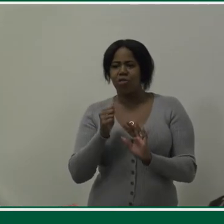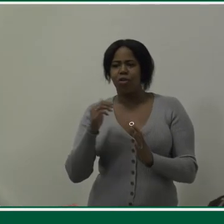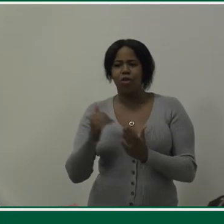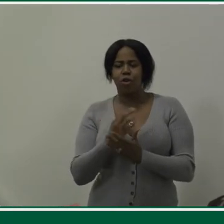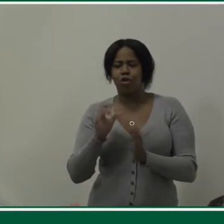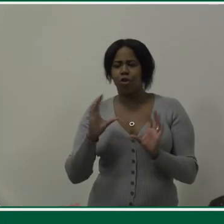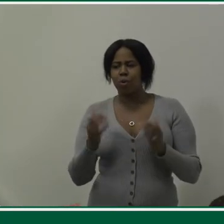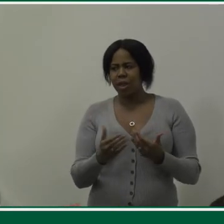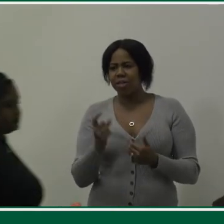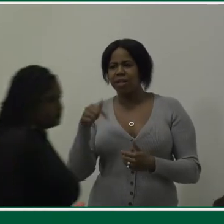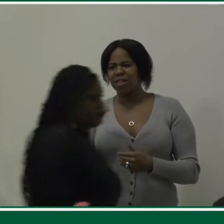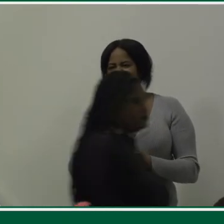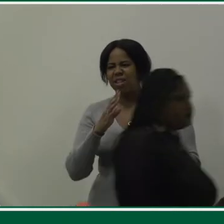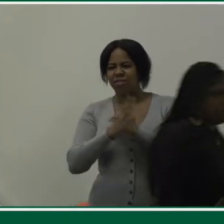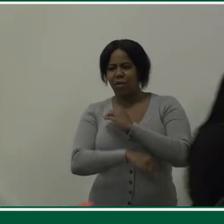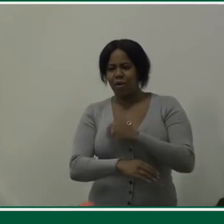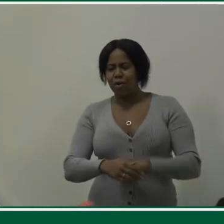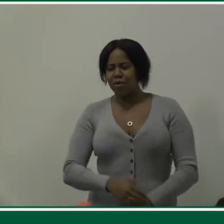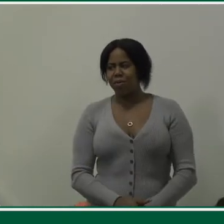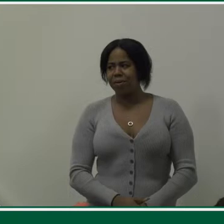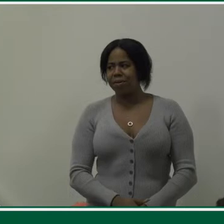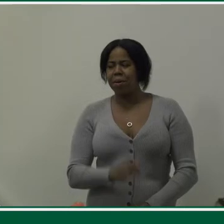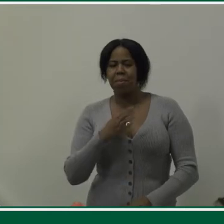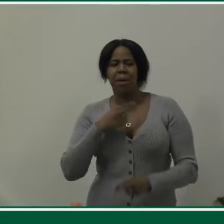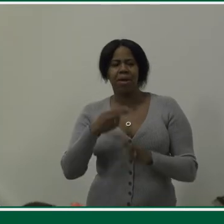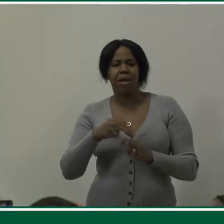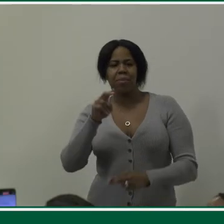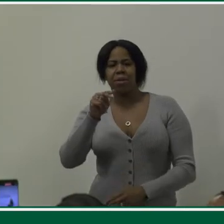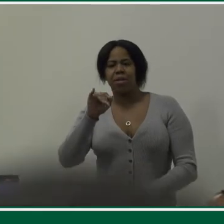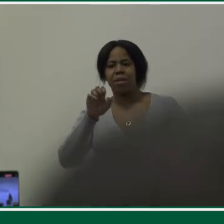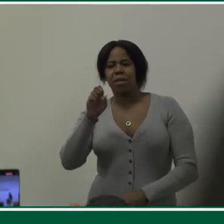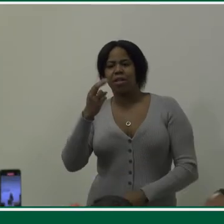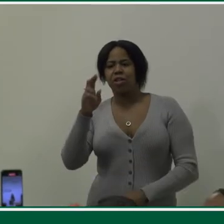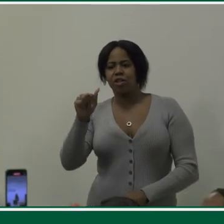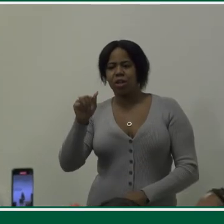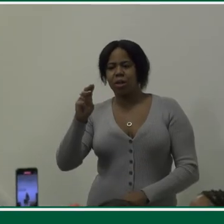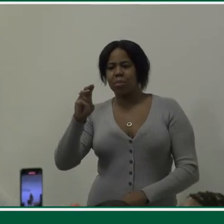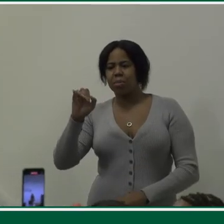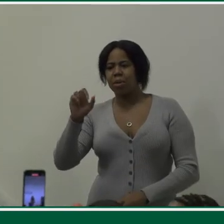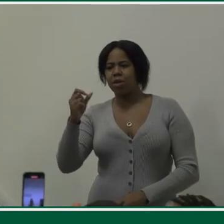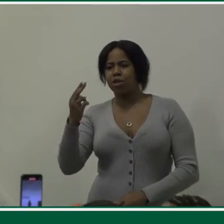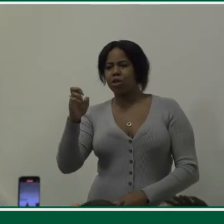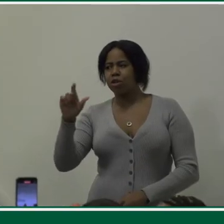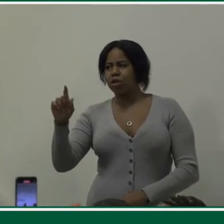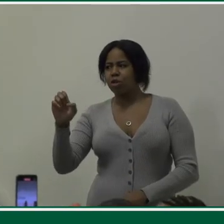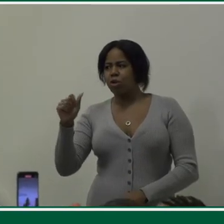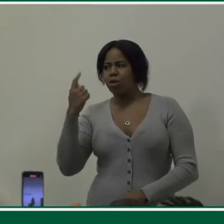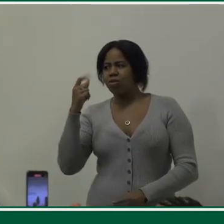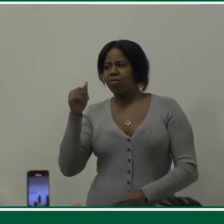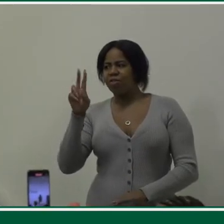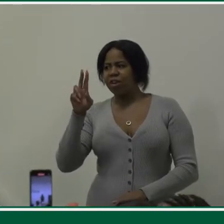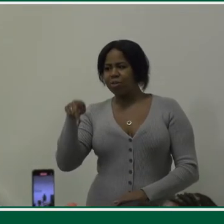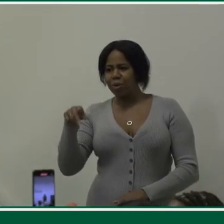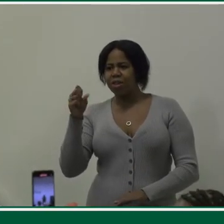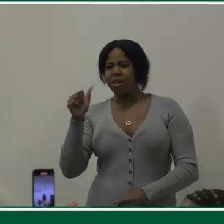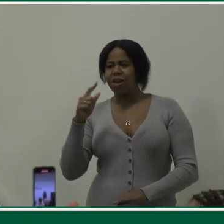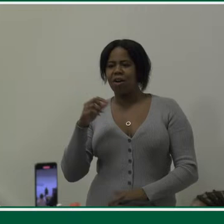Black Honors College this fall. My name is Anisha Mitchell, and I serve as the Vice President for Student Affairs at Sac State.